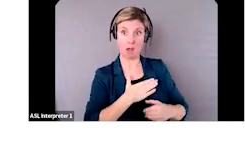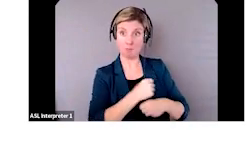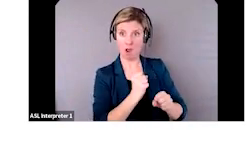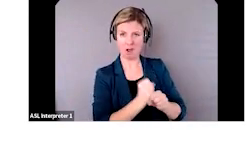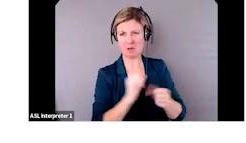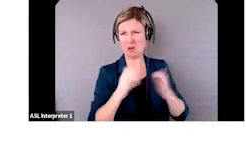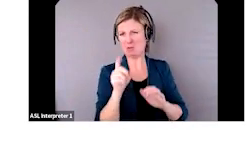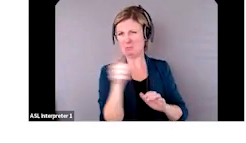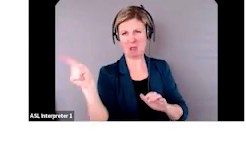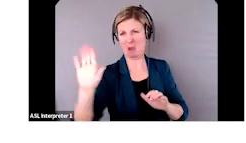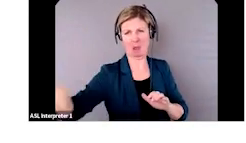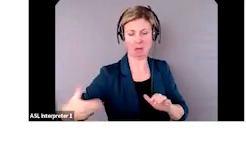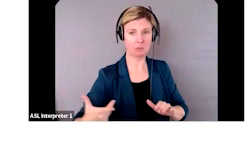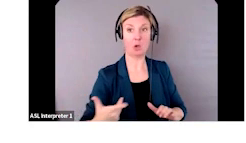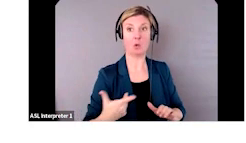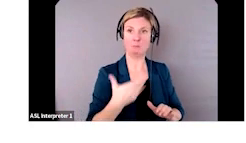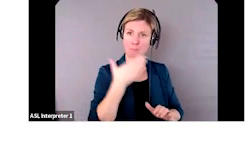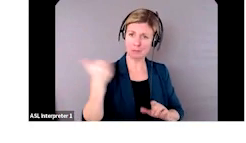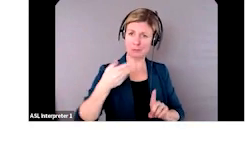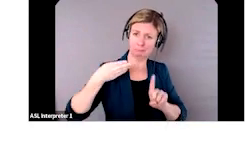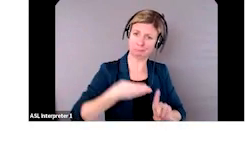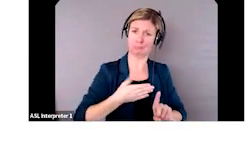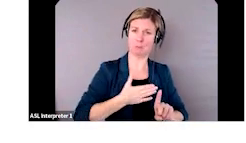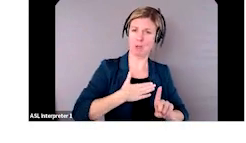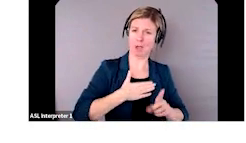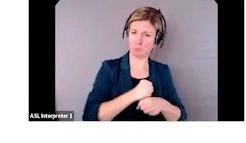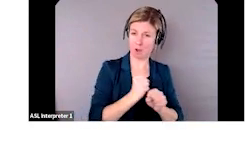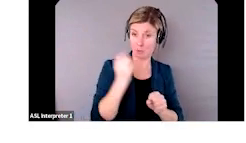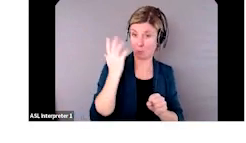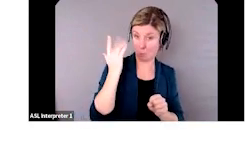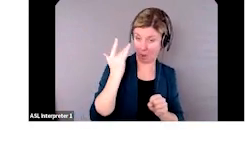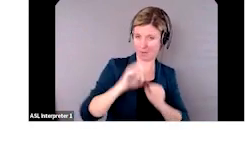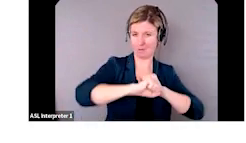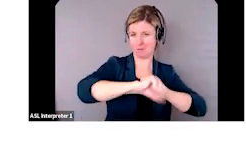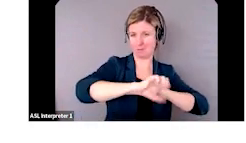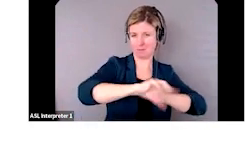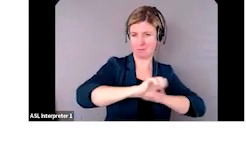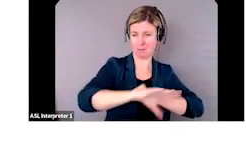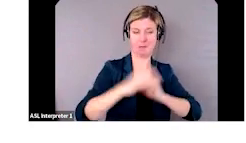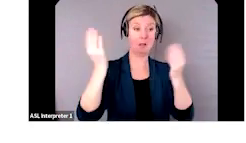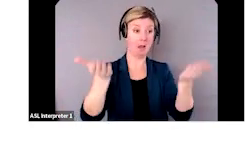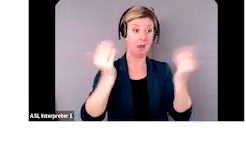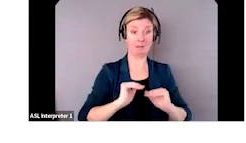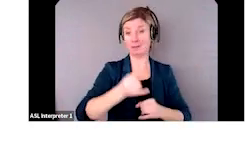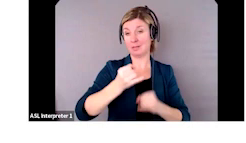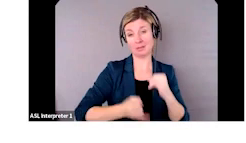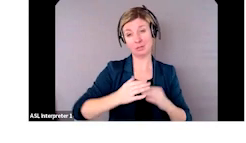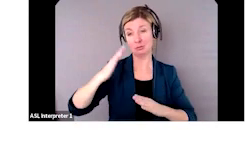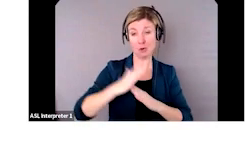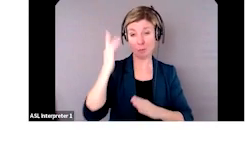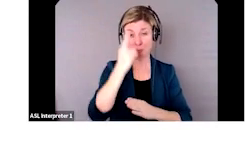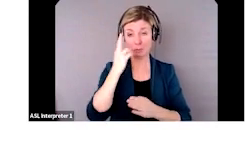competitors, certainly in your category. And then, of course, the top reason is shipping.